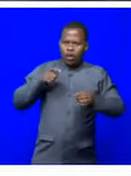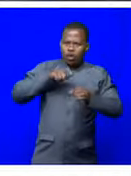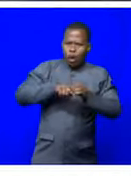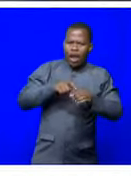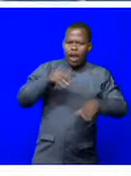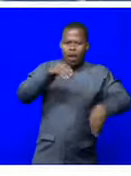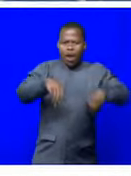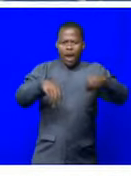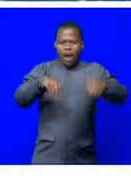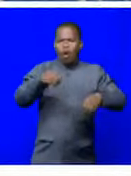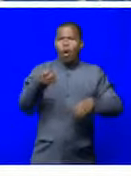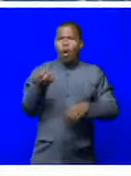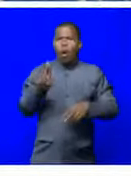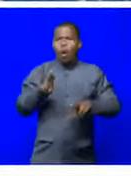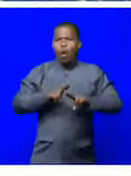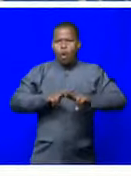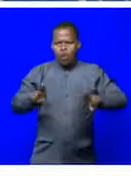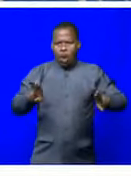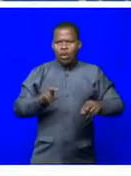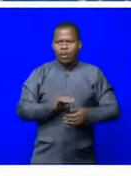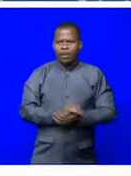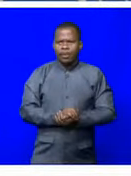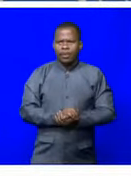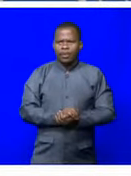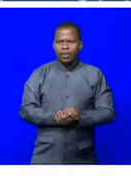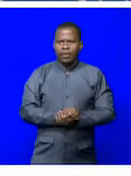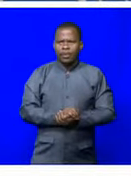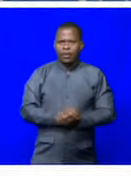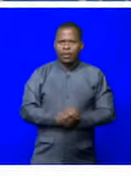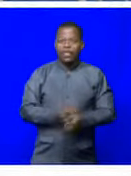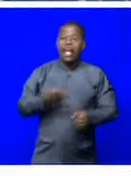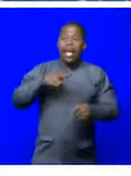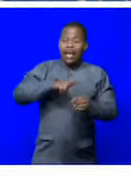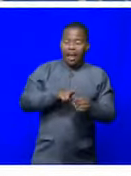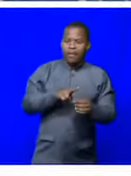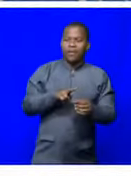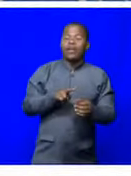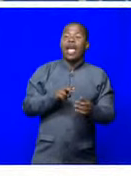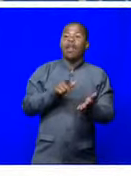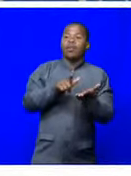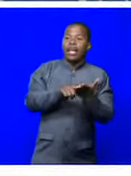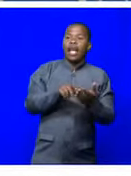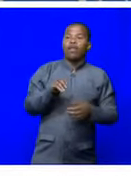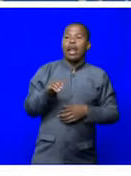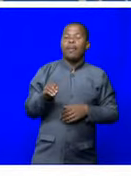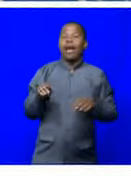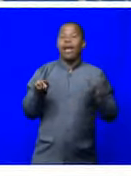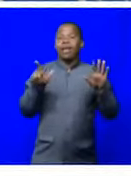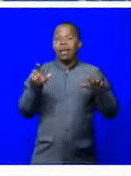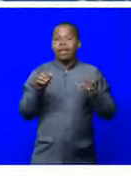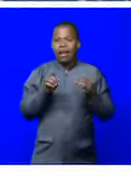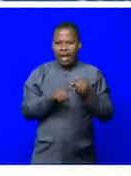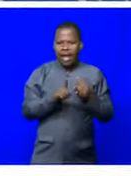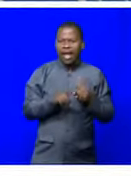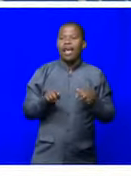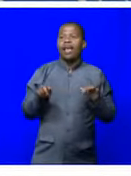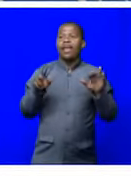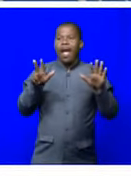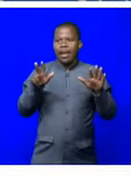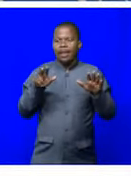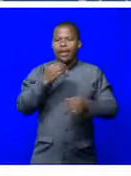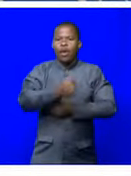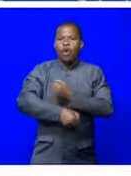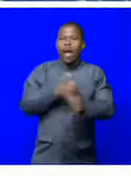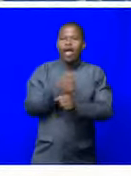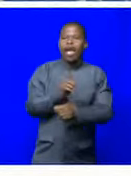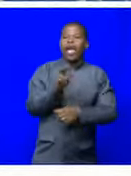all the nominated candidates in line with Article 7 and Article 8 of the Electoral Code of